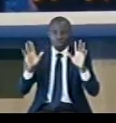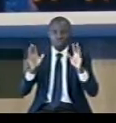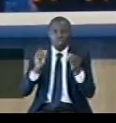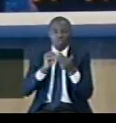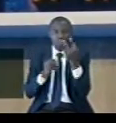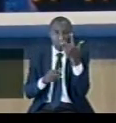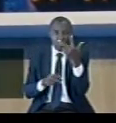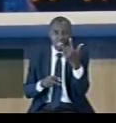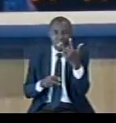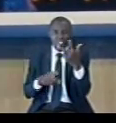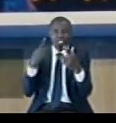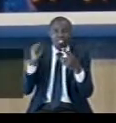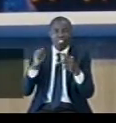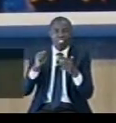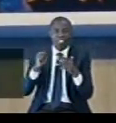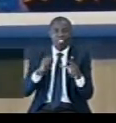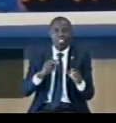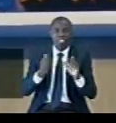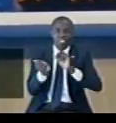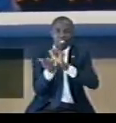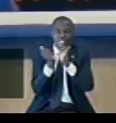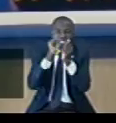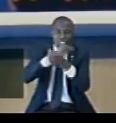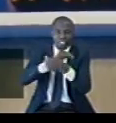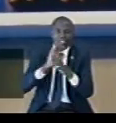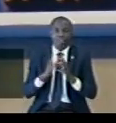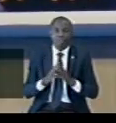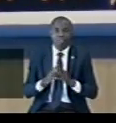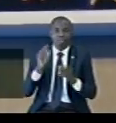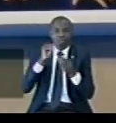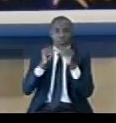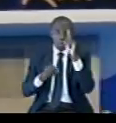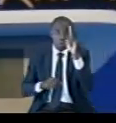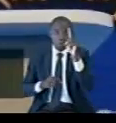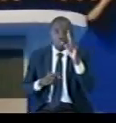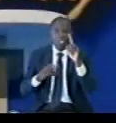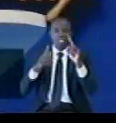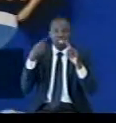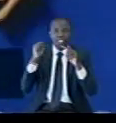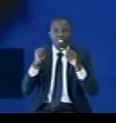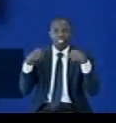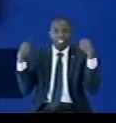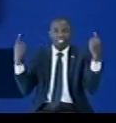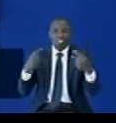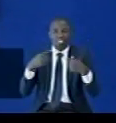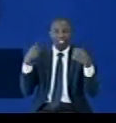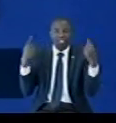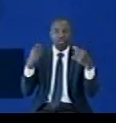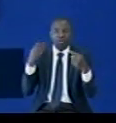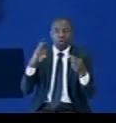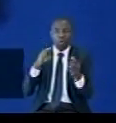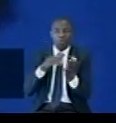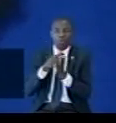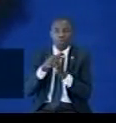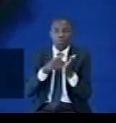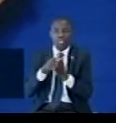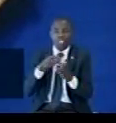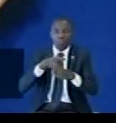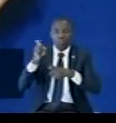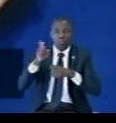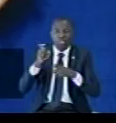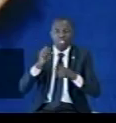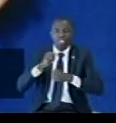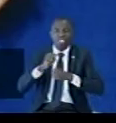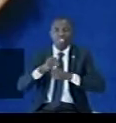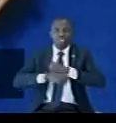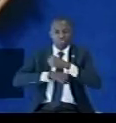three, the translation. Number one, the transgressions of weak, wounded